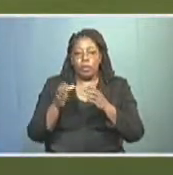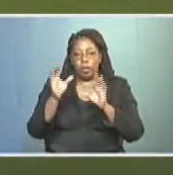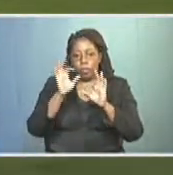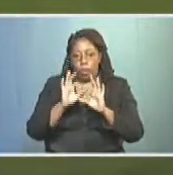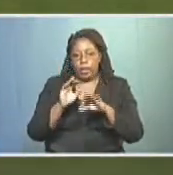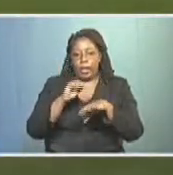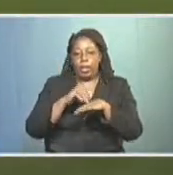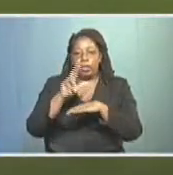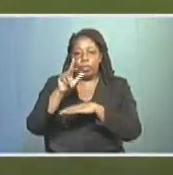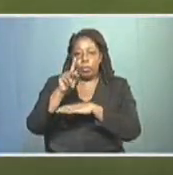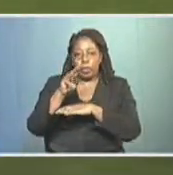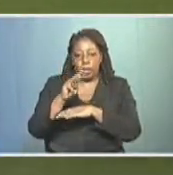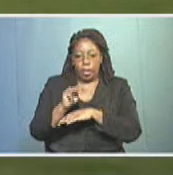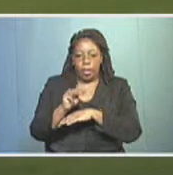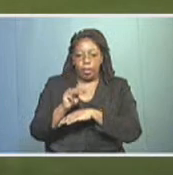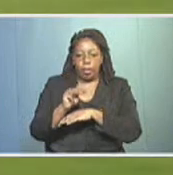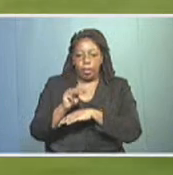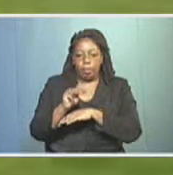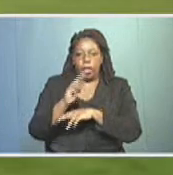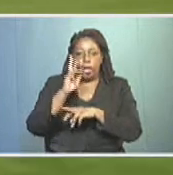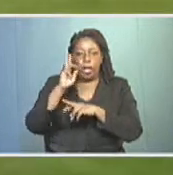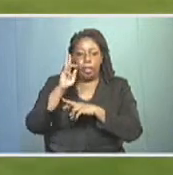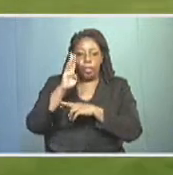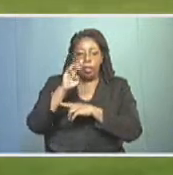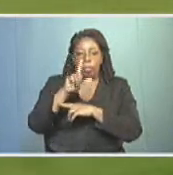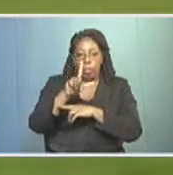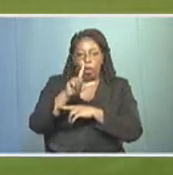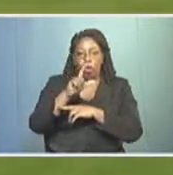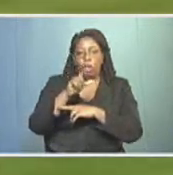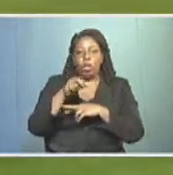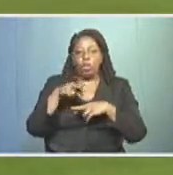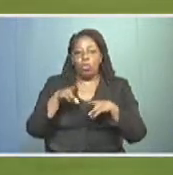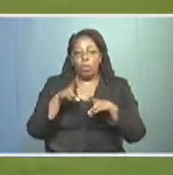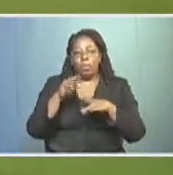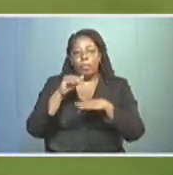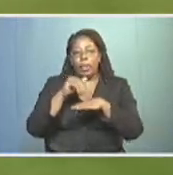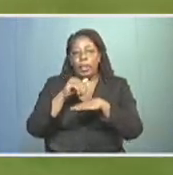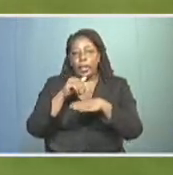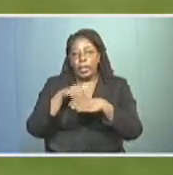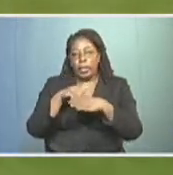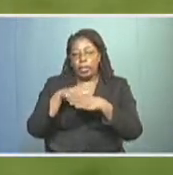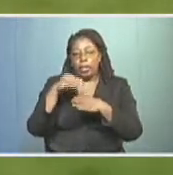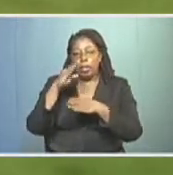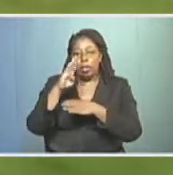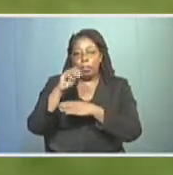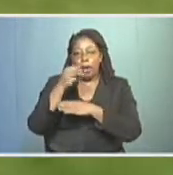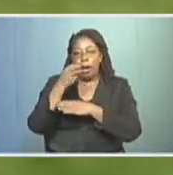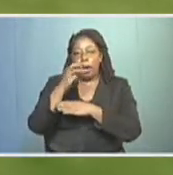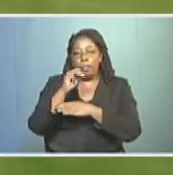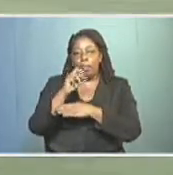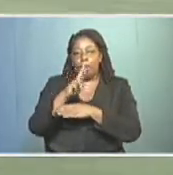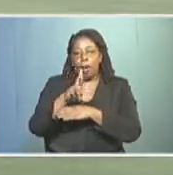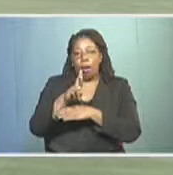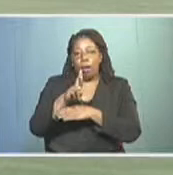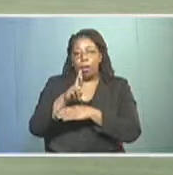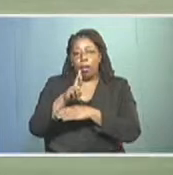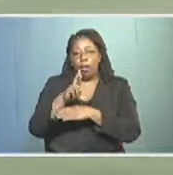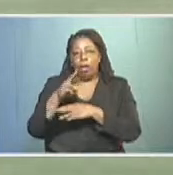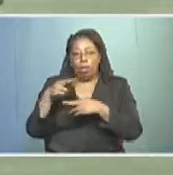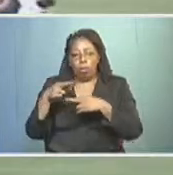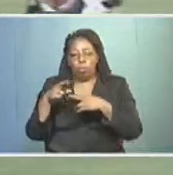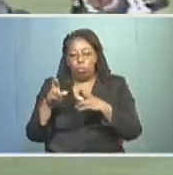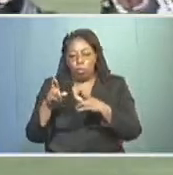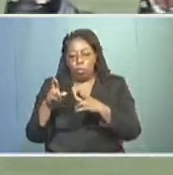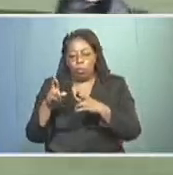at 3 o'clock in the Andrews Ballroom of the Bahama Resort. This event is being held under the theme Chasing